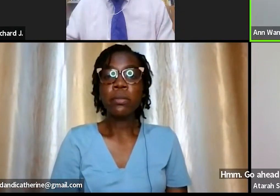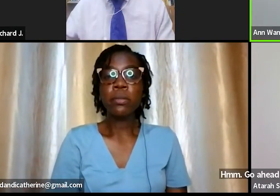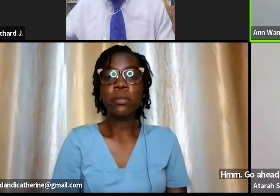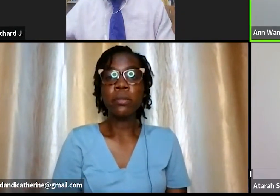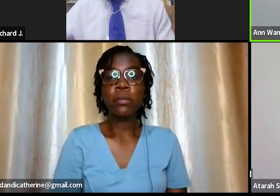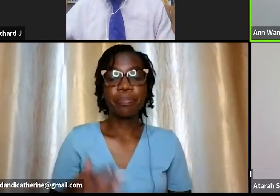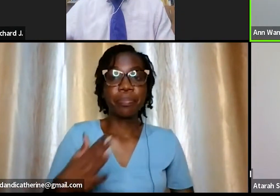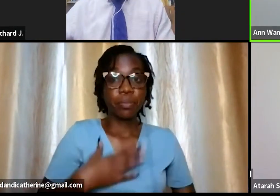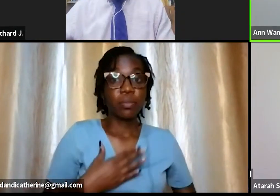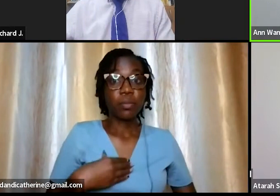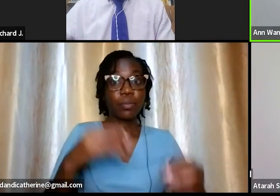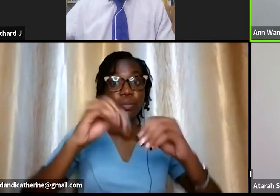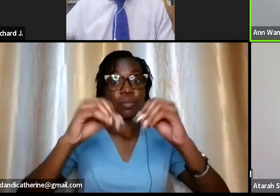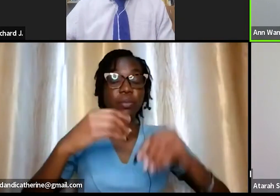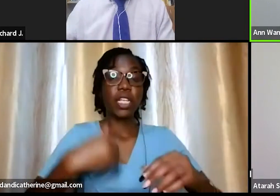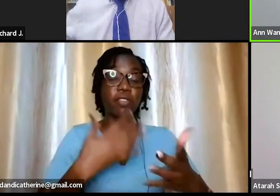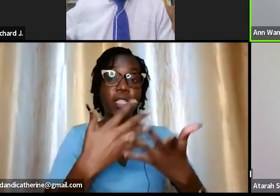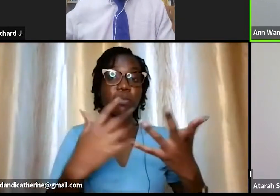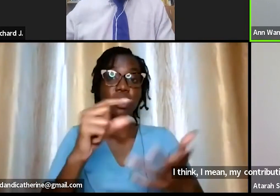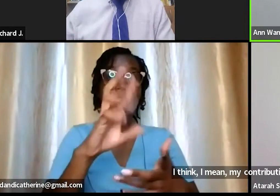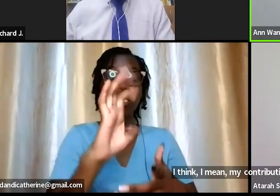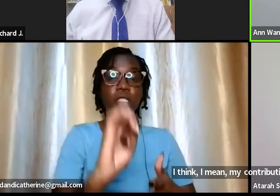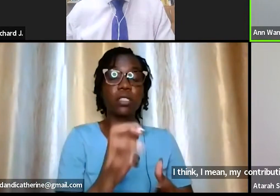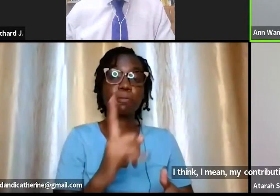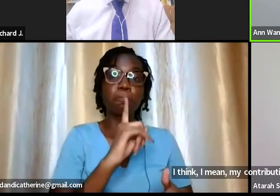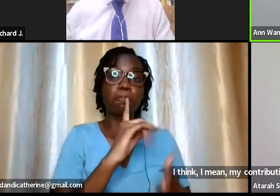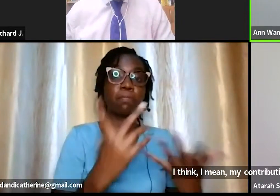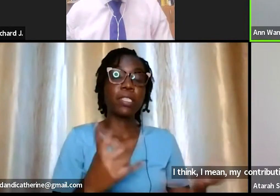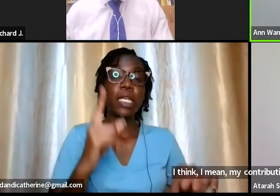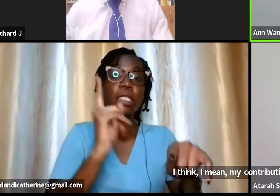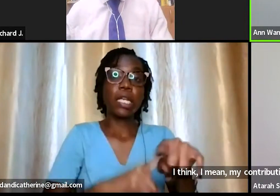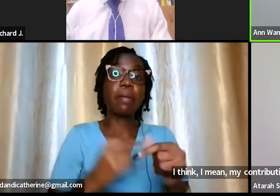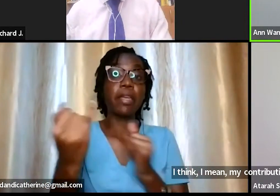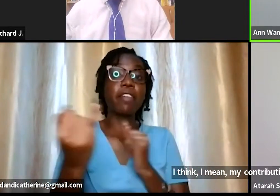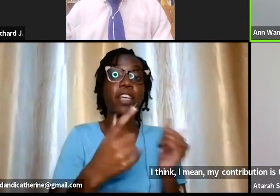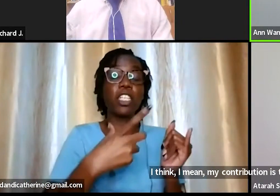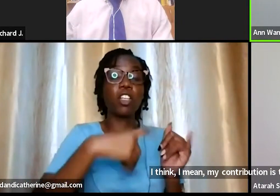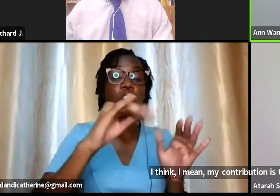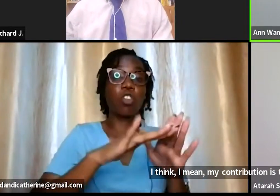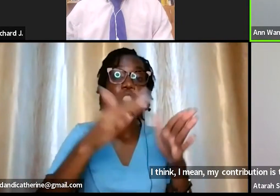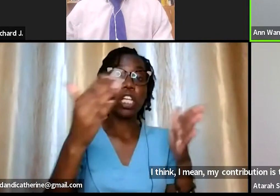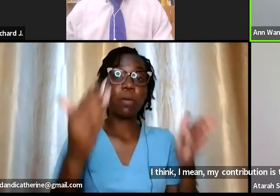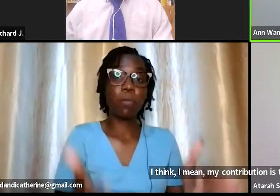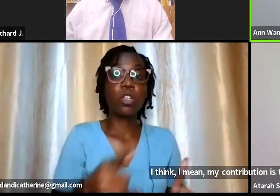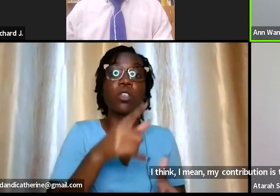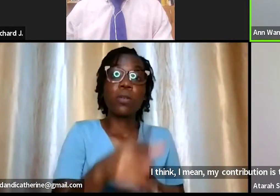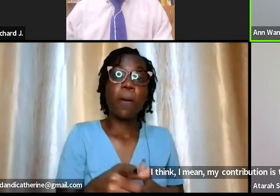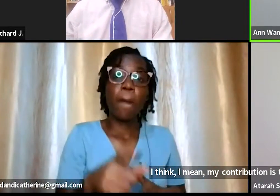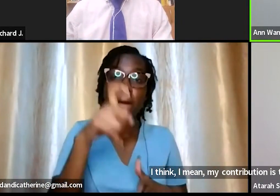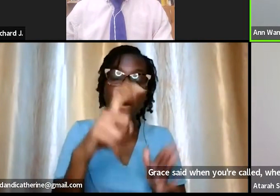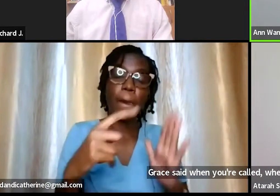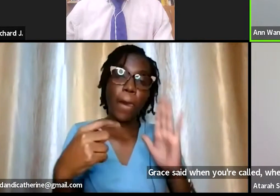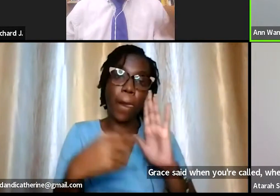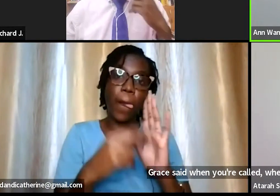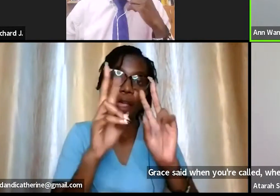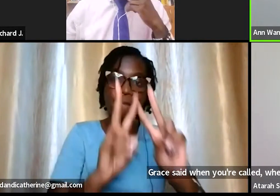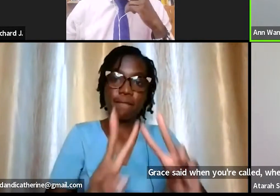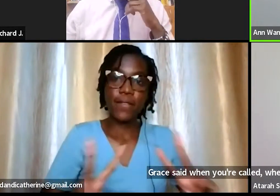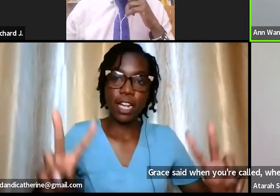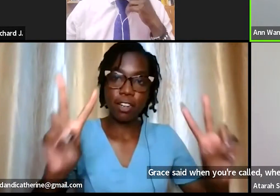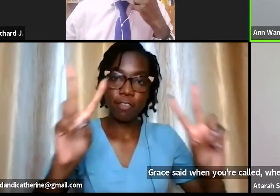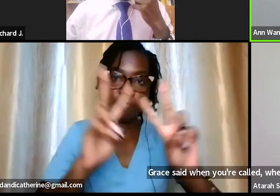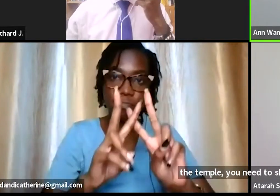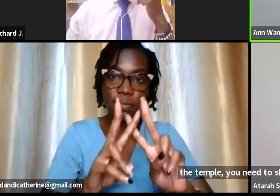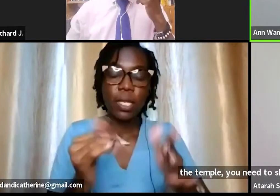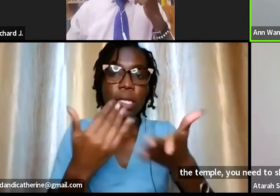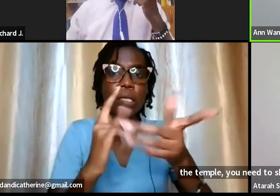there's something Grace said when you're invited to the table, you need to show value. Unfortunately, sometimes